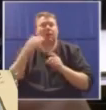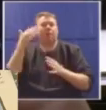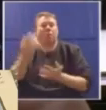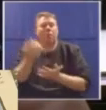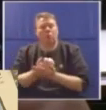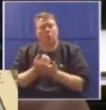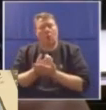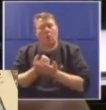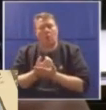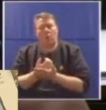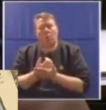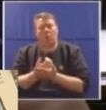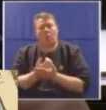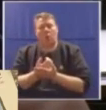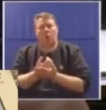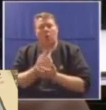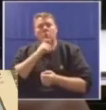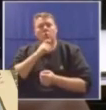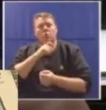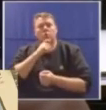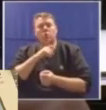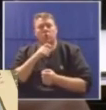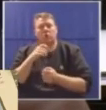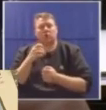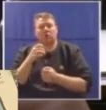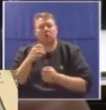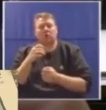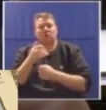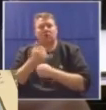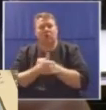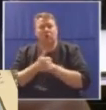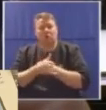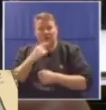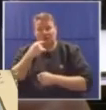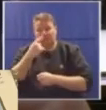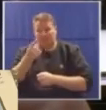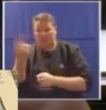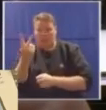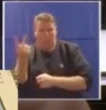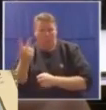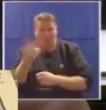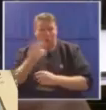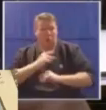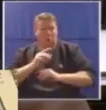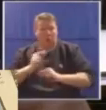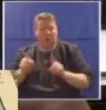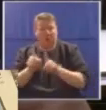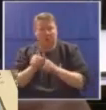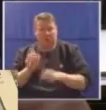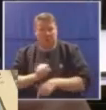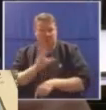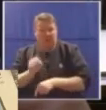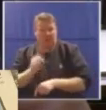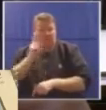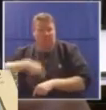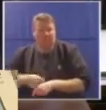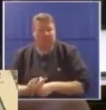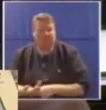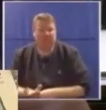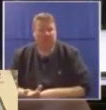they also being told to transition much quicker, as South Africa has been told to